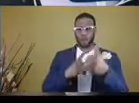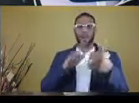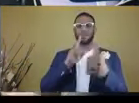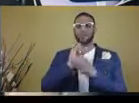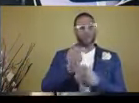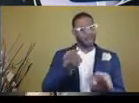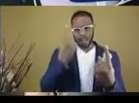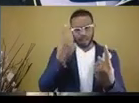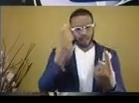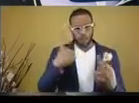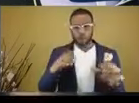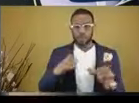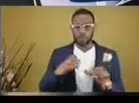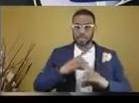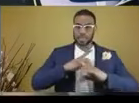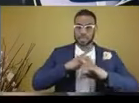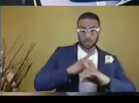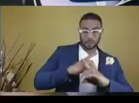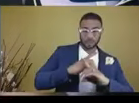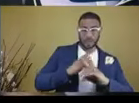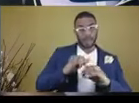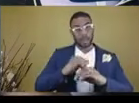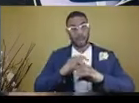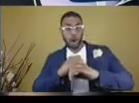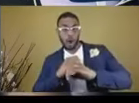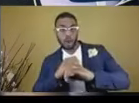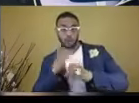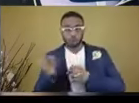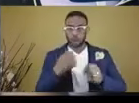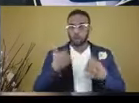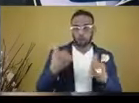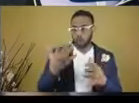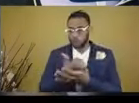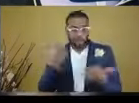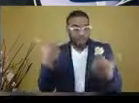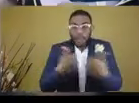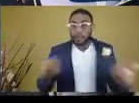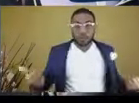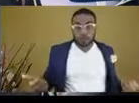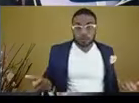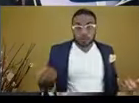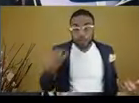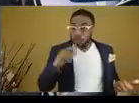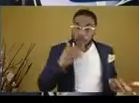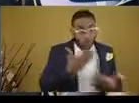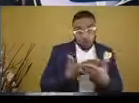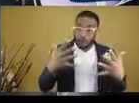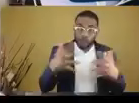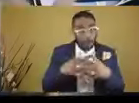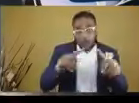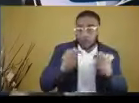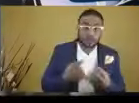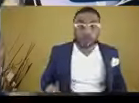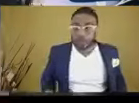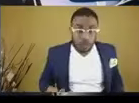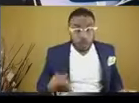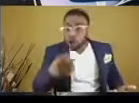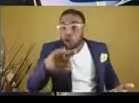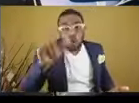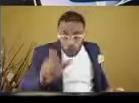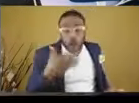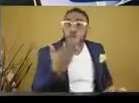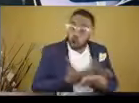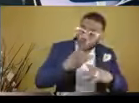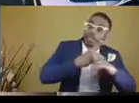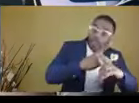understand that we're doing a defensive and an offensive strategy, because we're trying to win the game, right? If you're a good football team, you know, you need a good